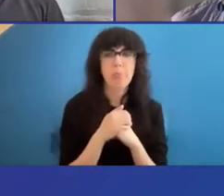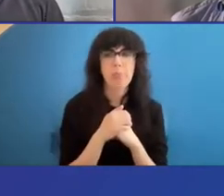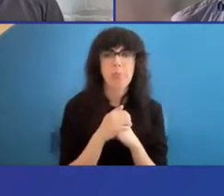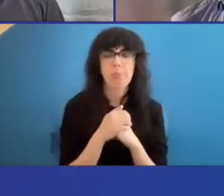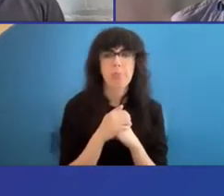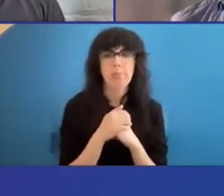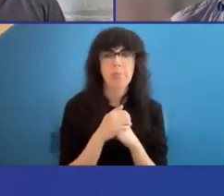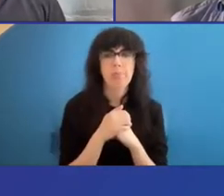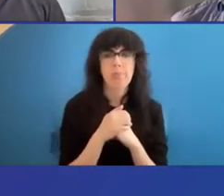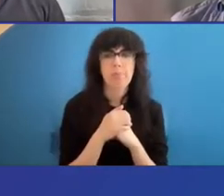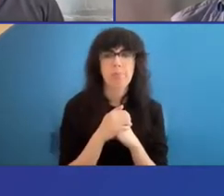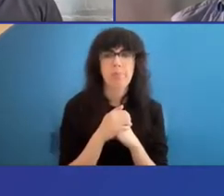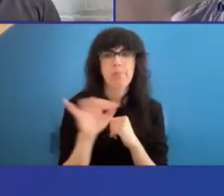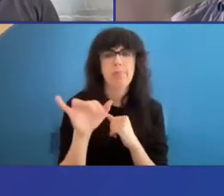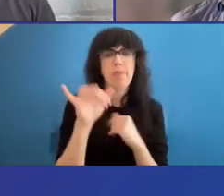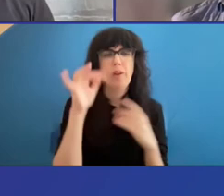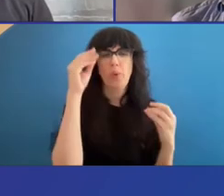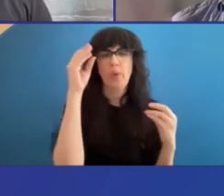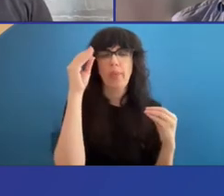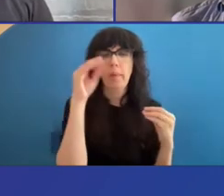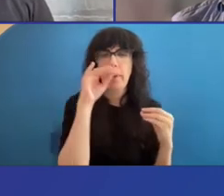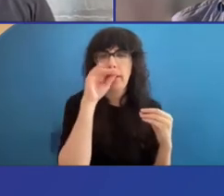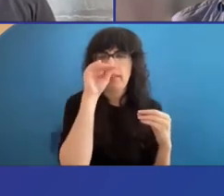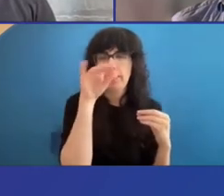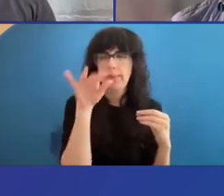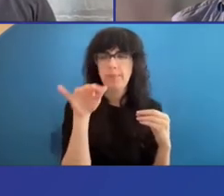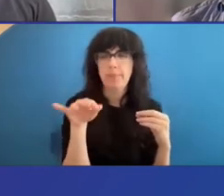it's making me also think of